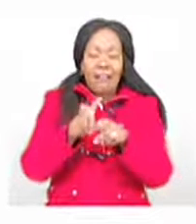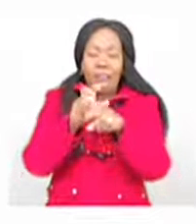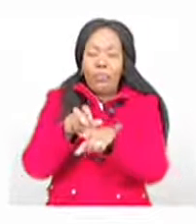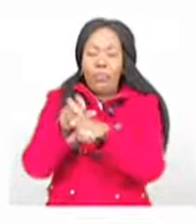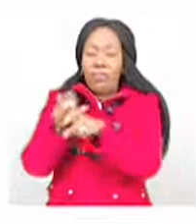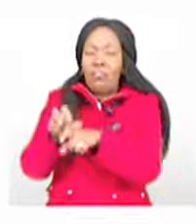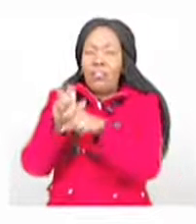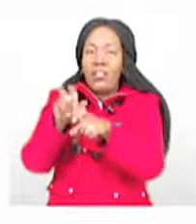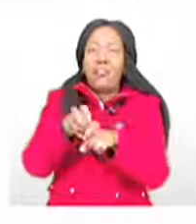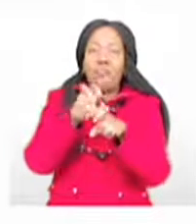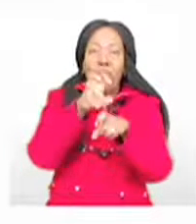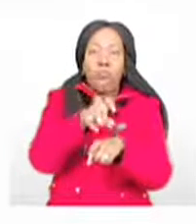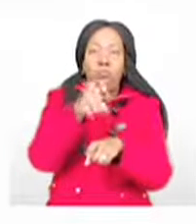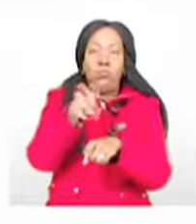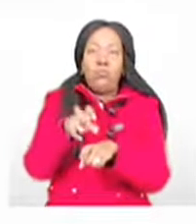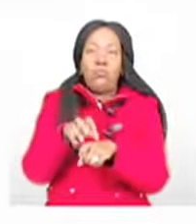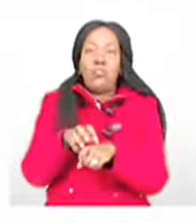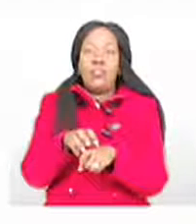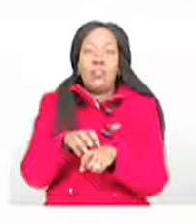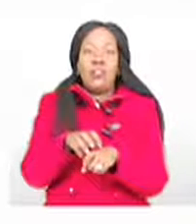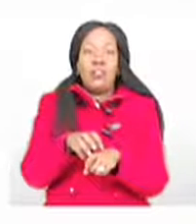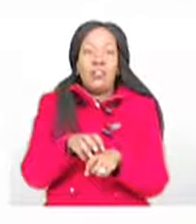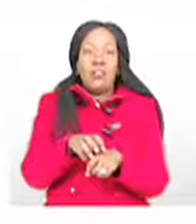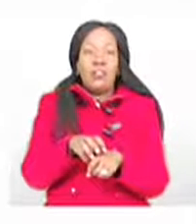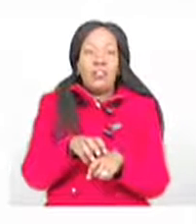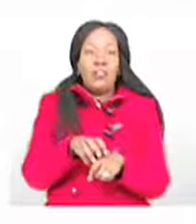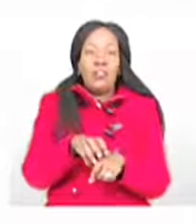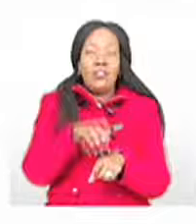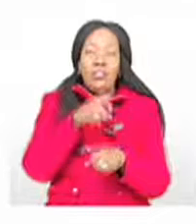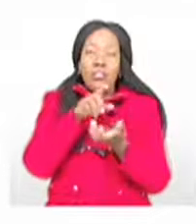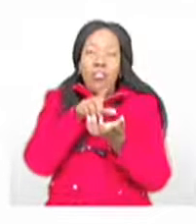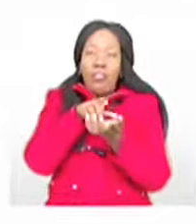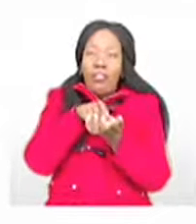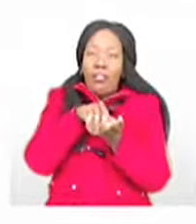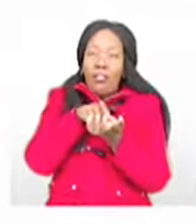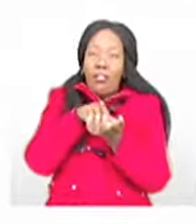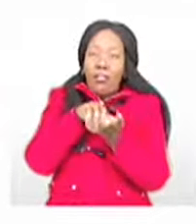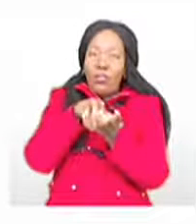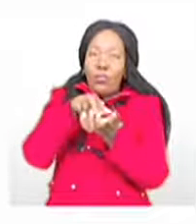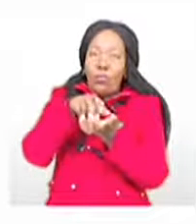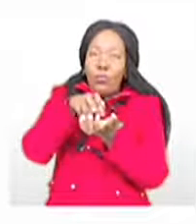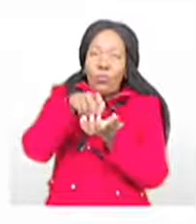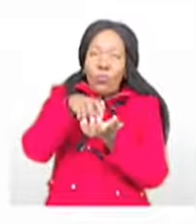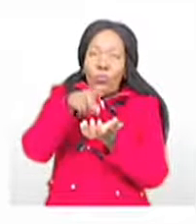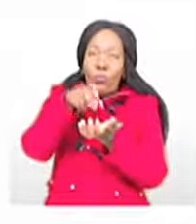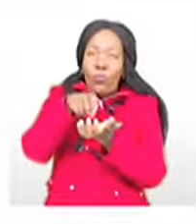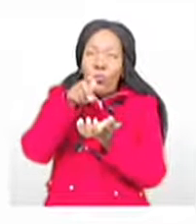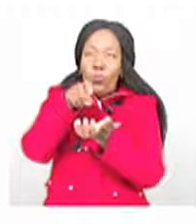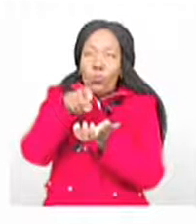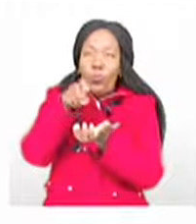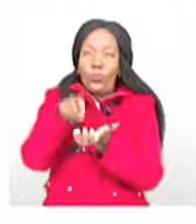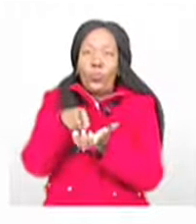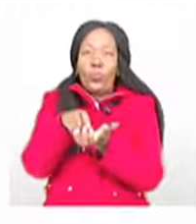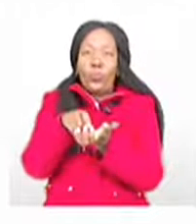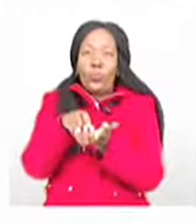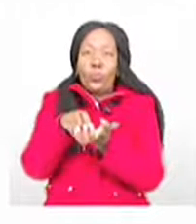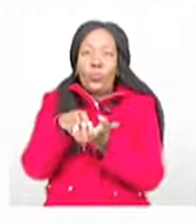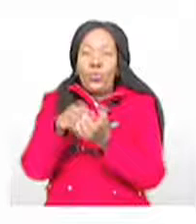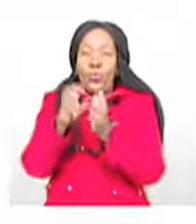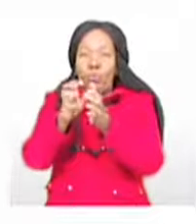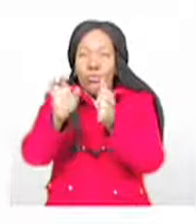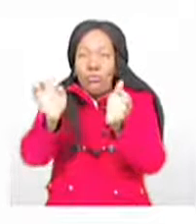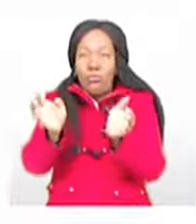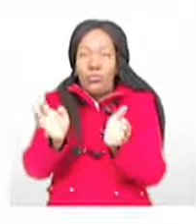the fly. The hen will walk to its nest where it